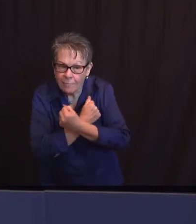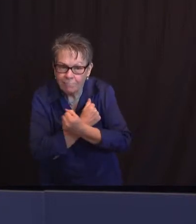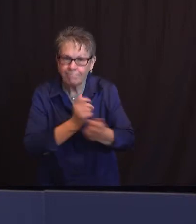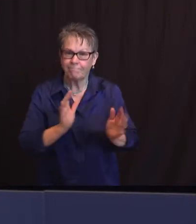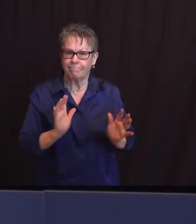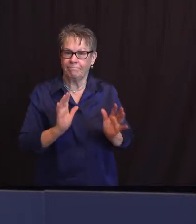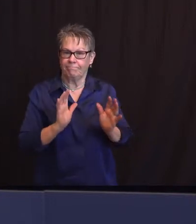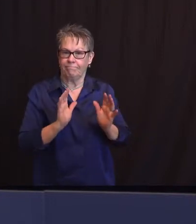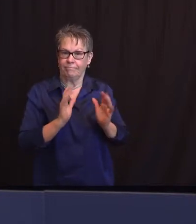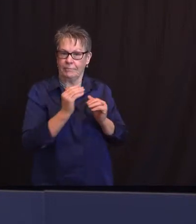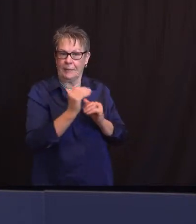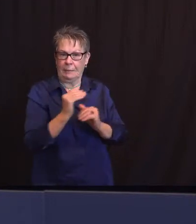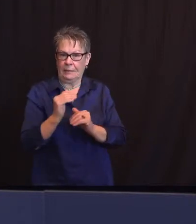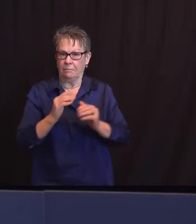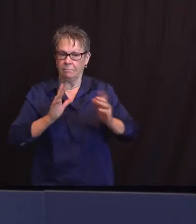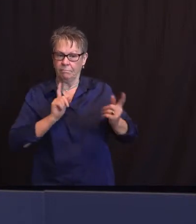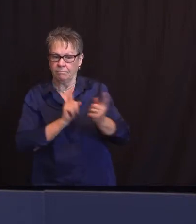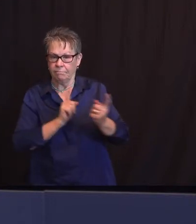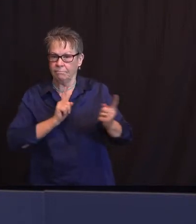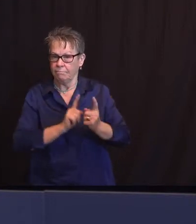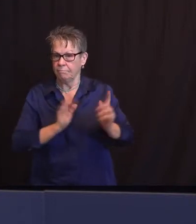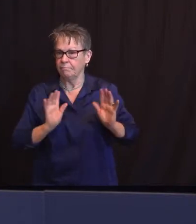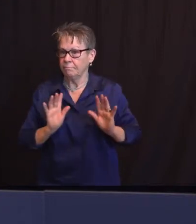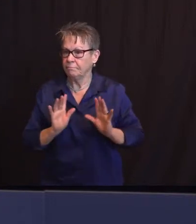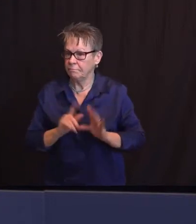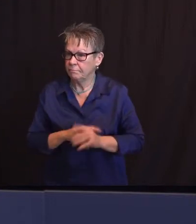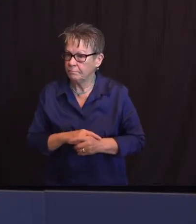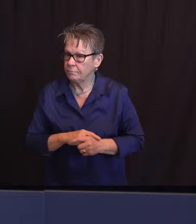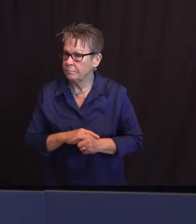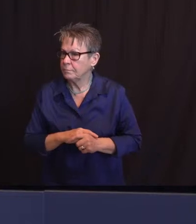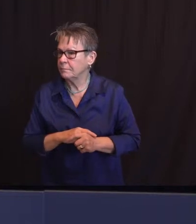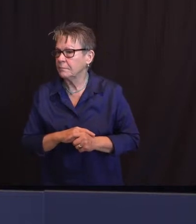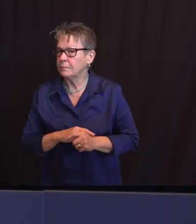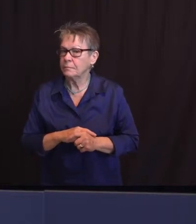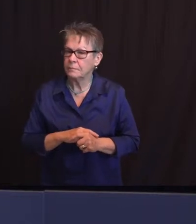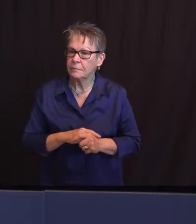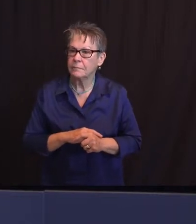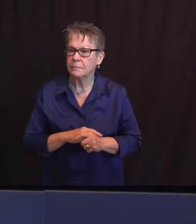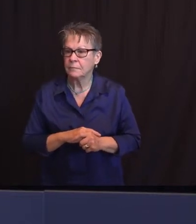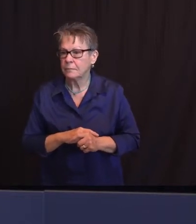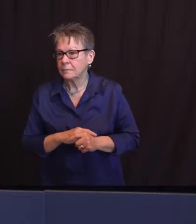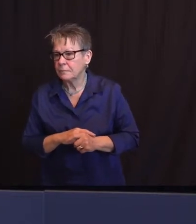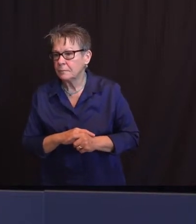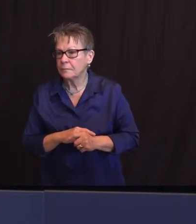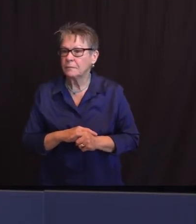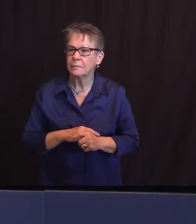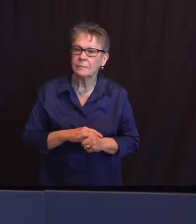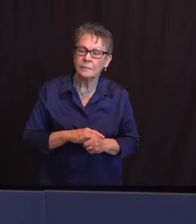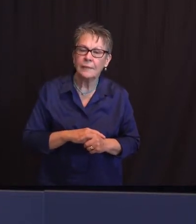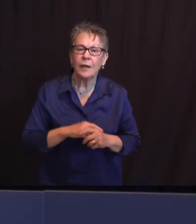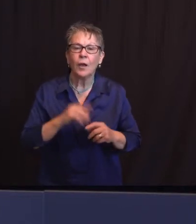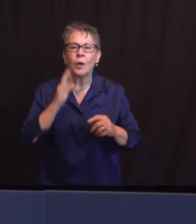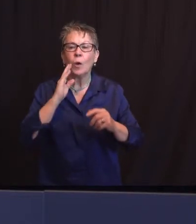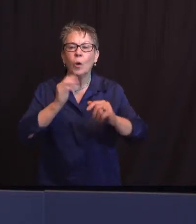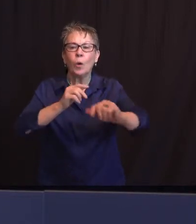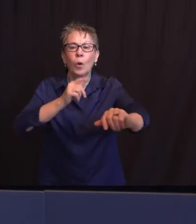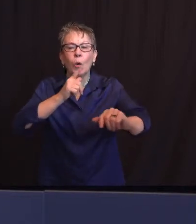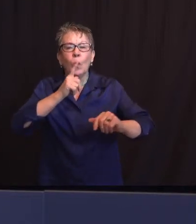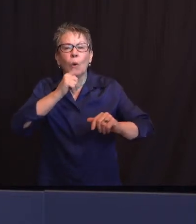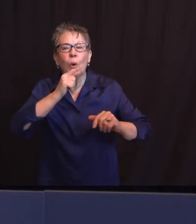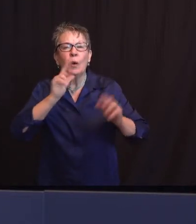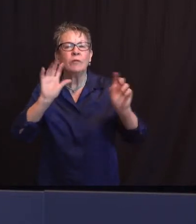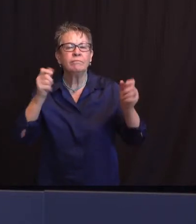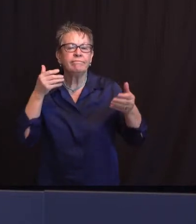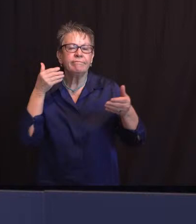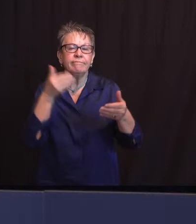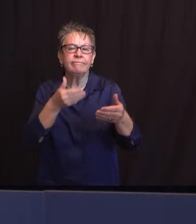end-of-life visitation, and outdoor visitation can be permitted even when indoor visitation is otherwise restricted because of the